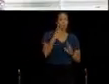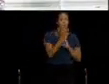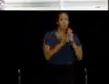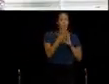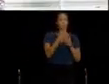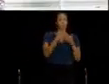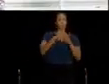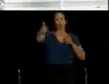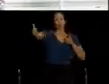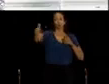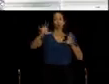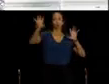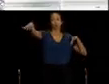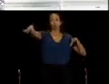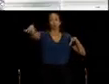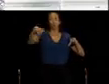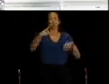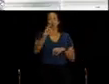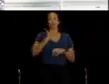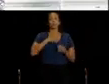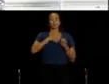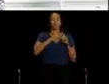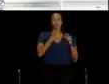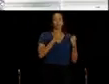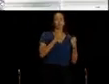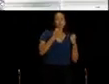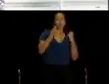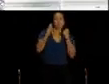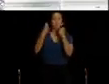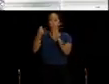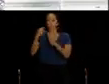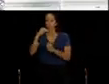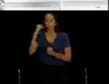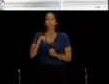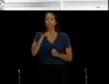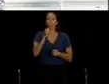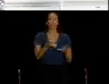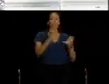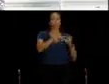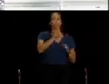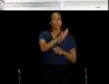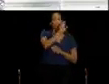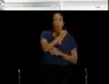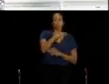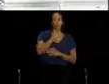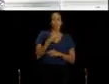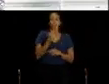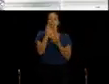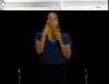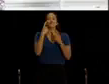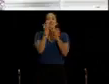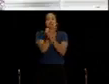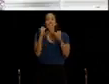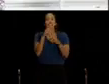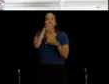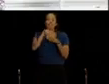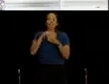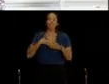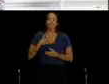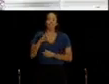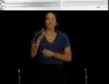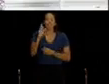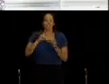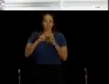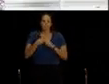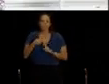home. One of my friends drove me home so that I didn't have to take the bus, so I could cry safely in her car while I was headed home